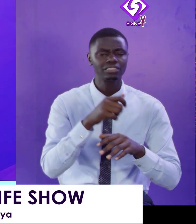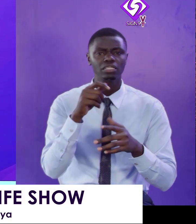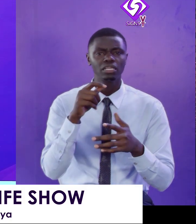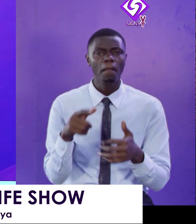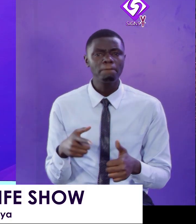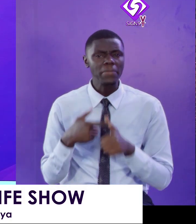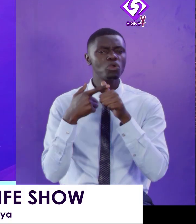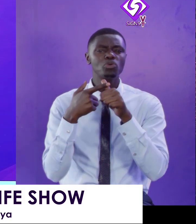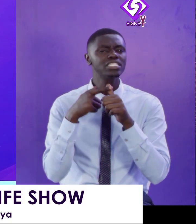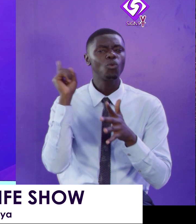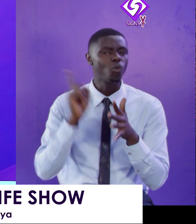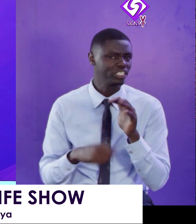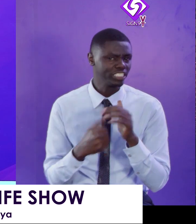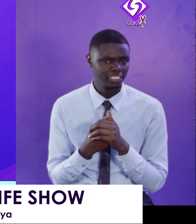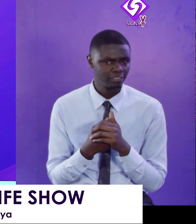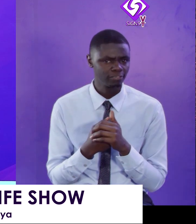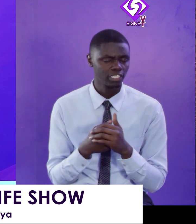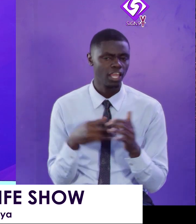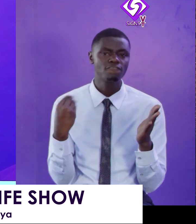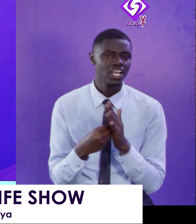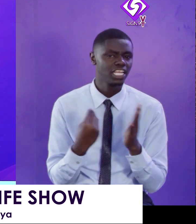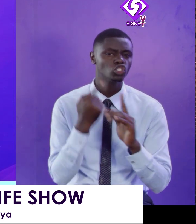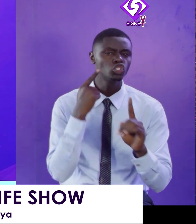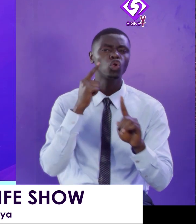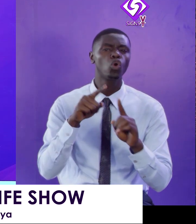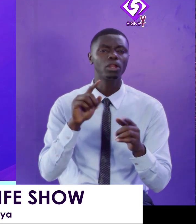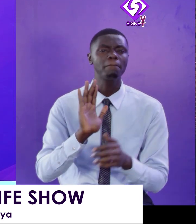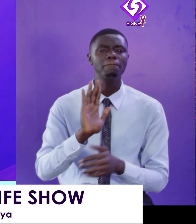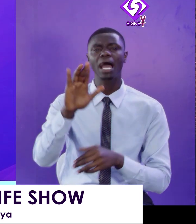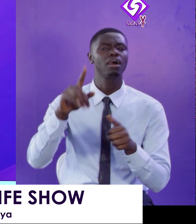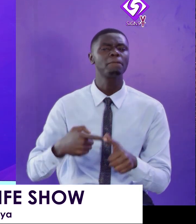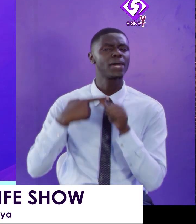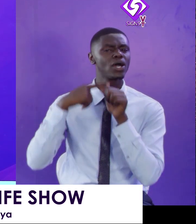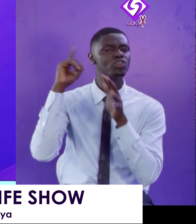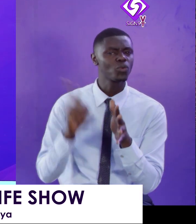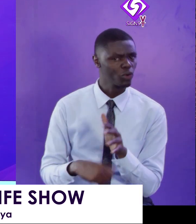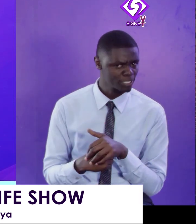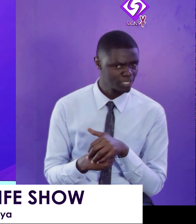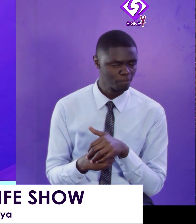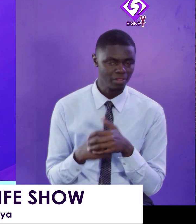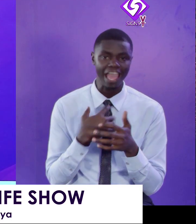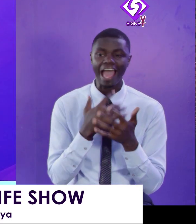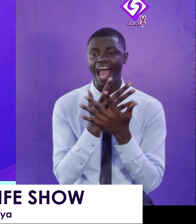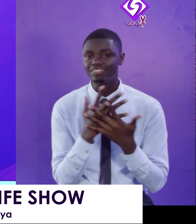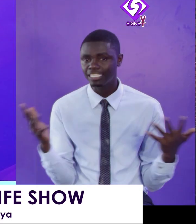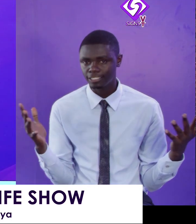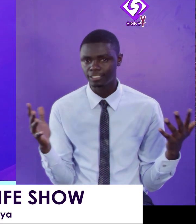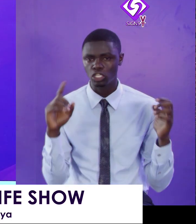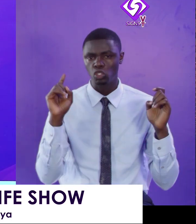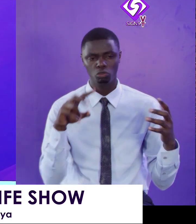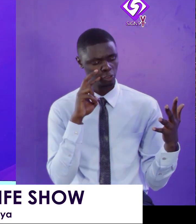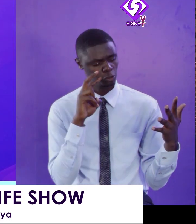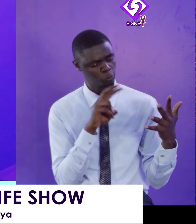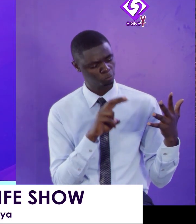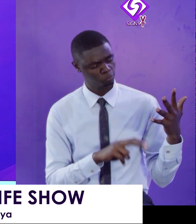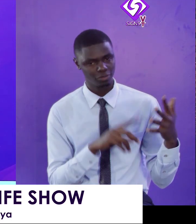when you set goals? Financial goals. What do you prioritize? There are things you need to look at. Yeah,